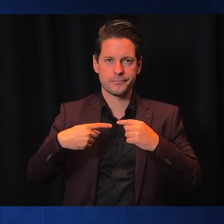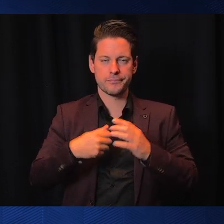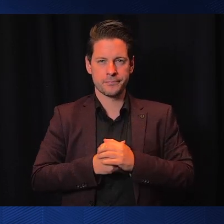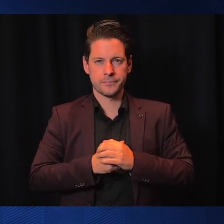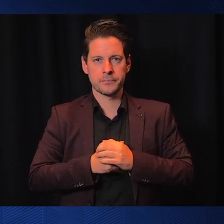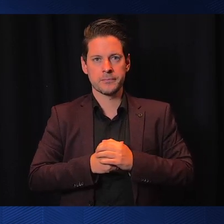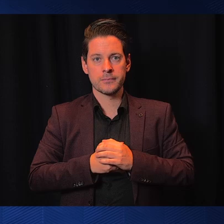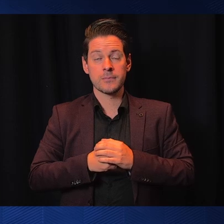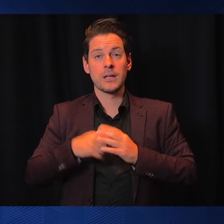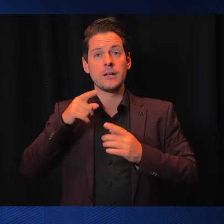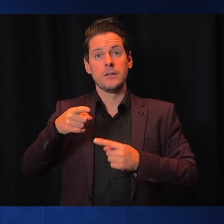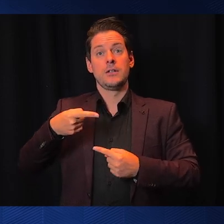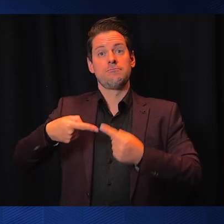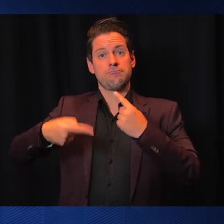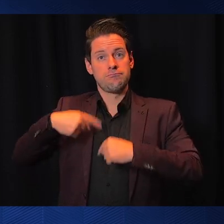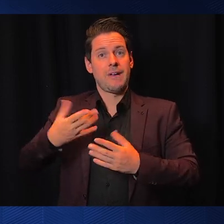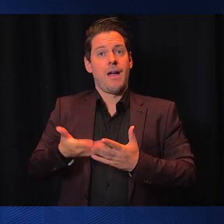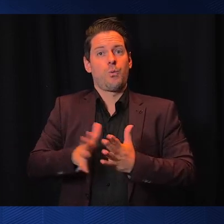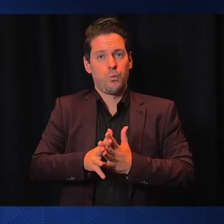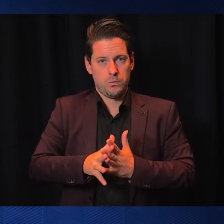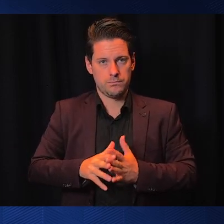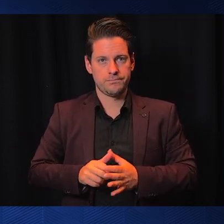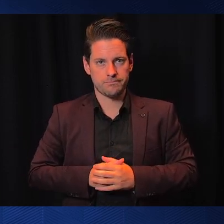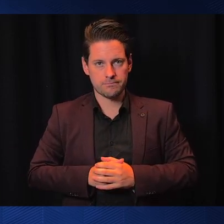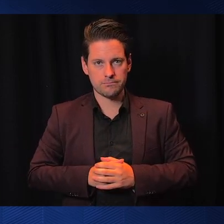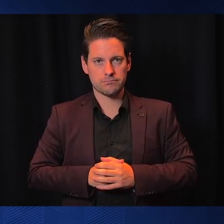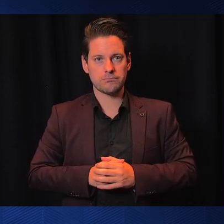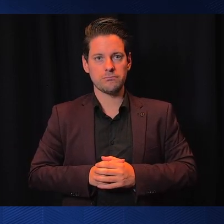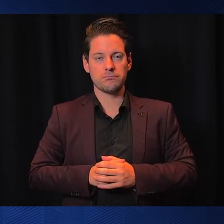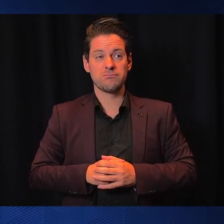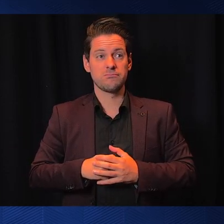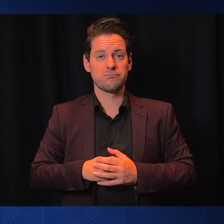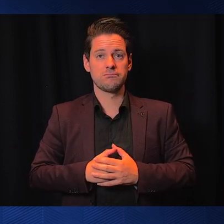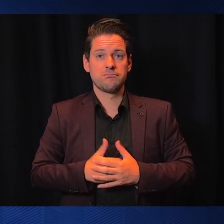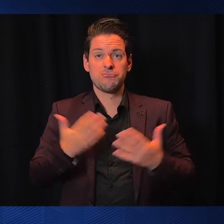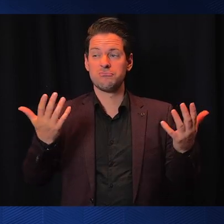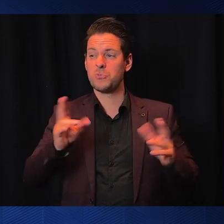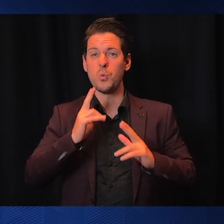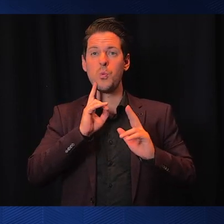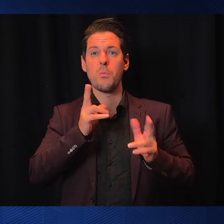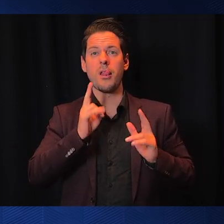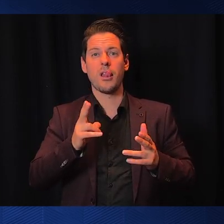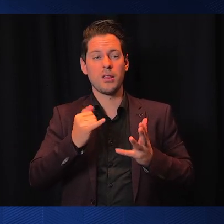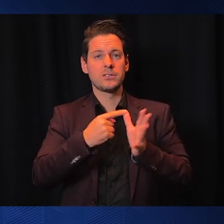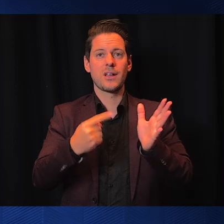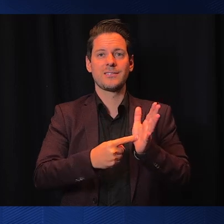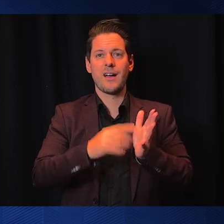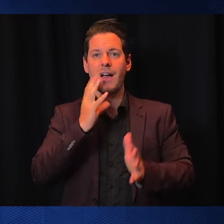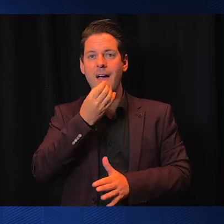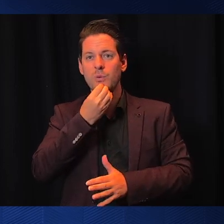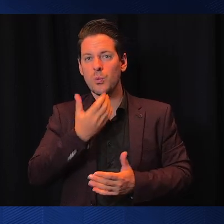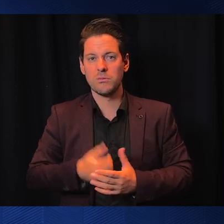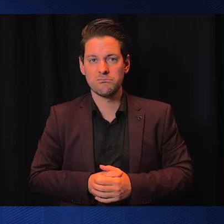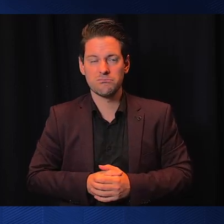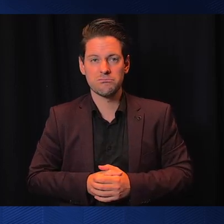And this is how she told her story. It was just an ordinary Saturday late afternoon.